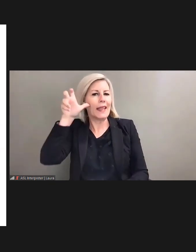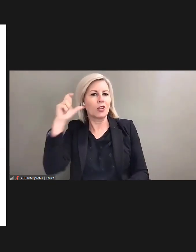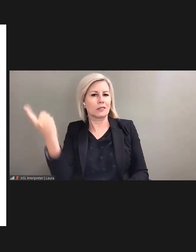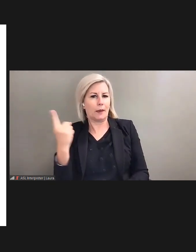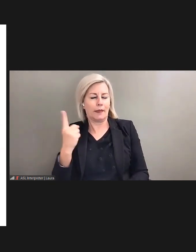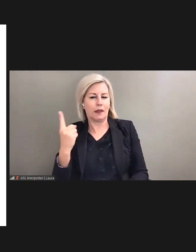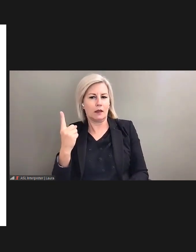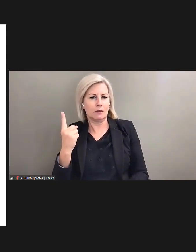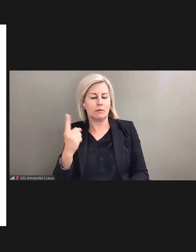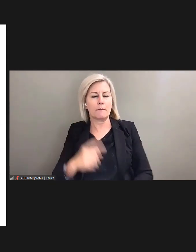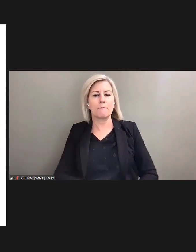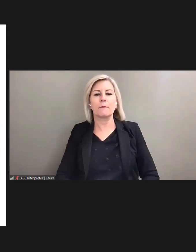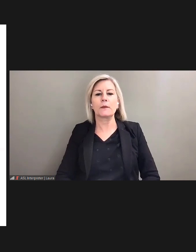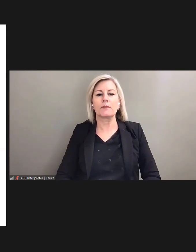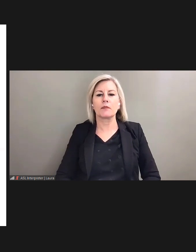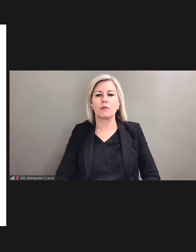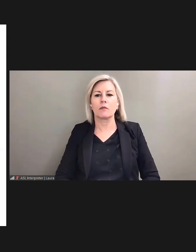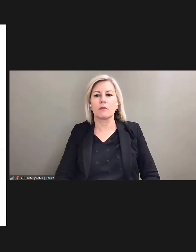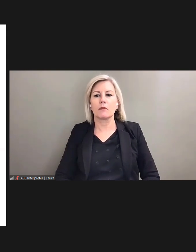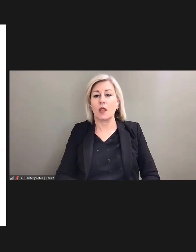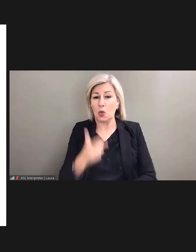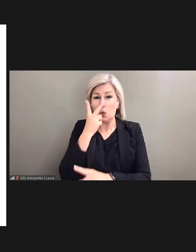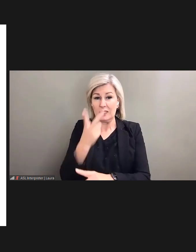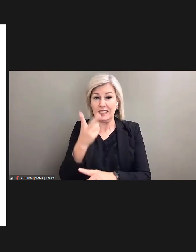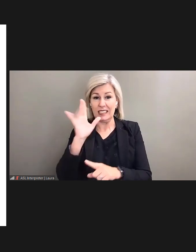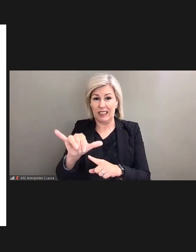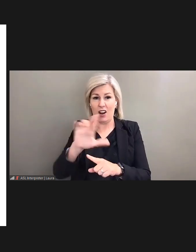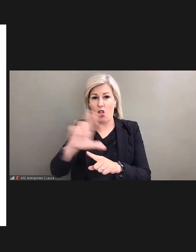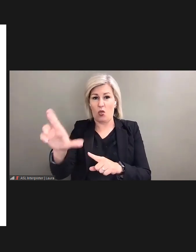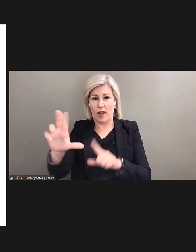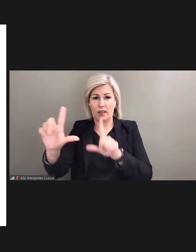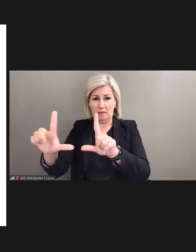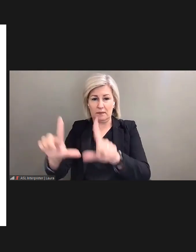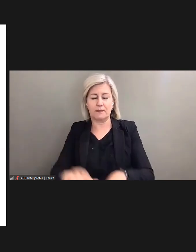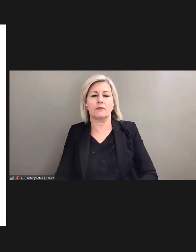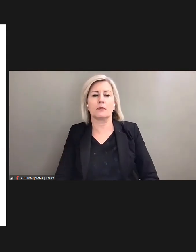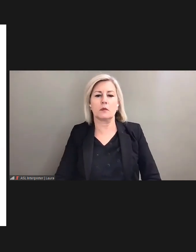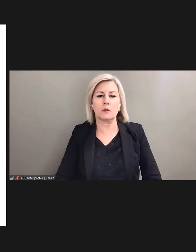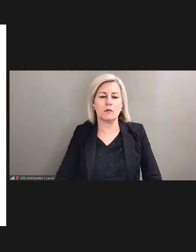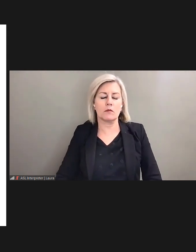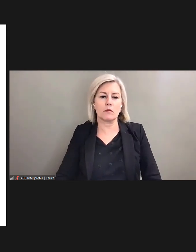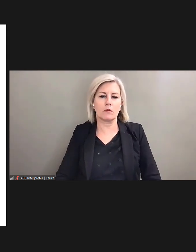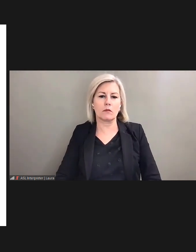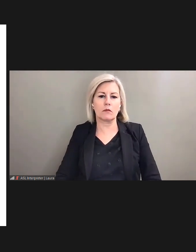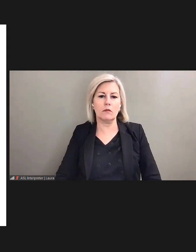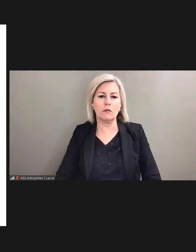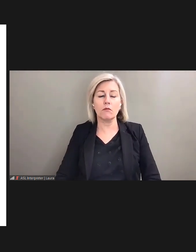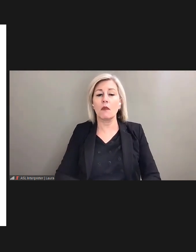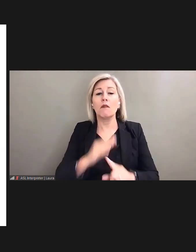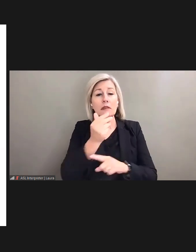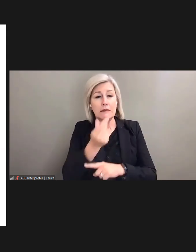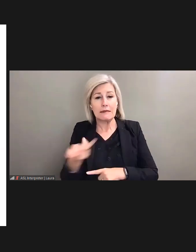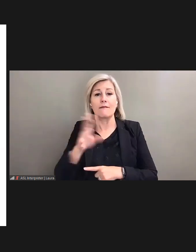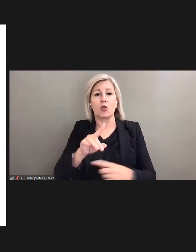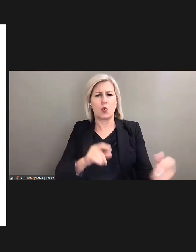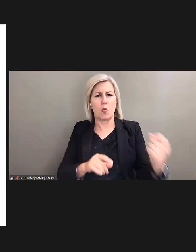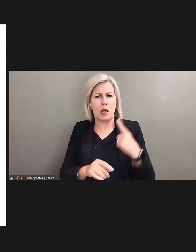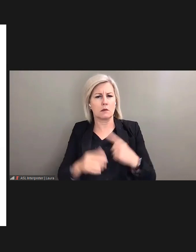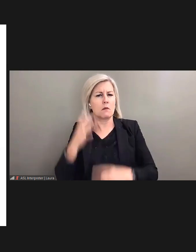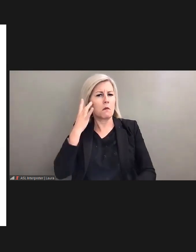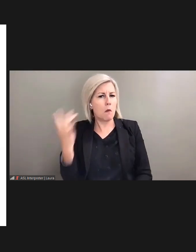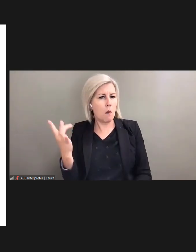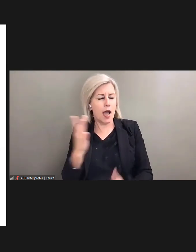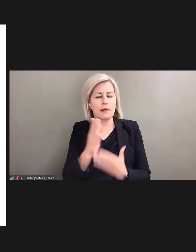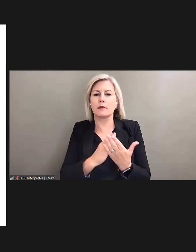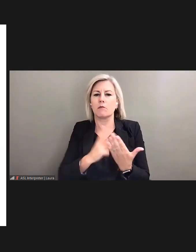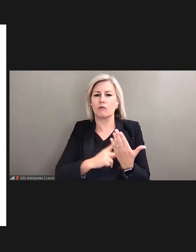of the earphones. You see this method here on the right. Now, several of you have asked why some